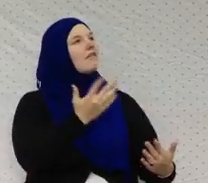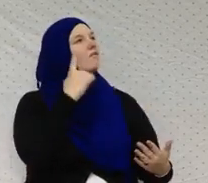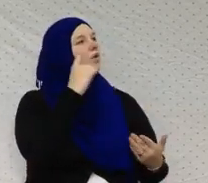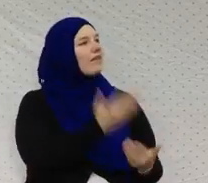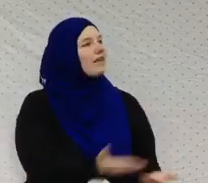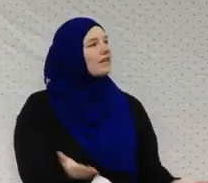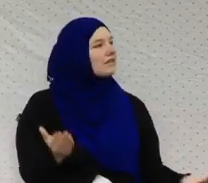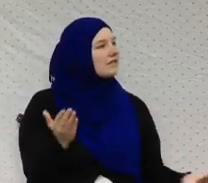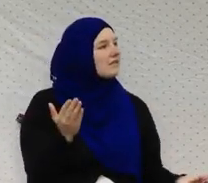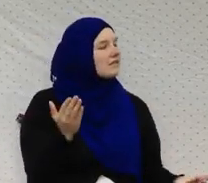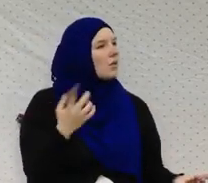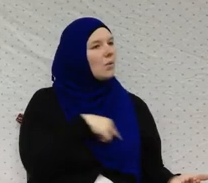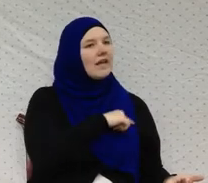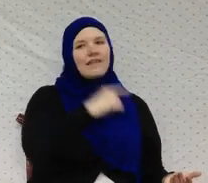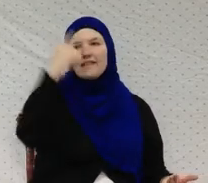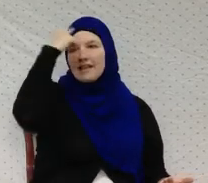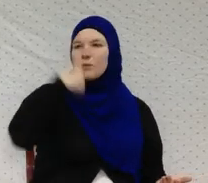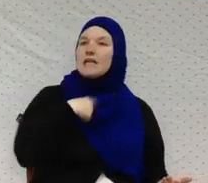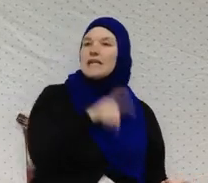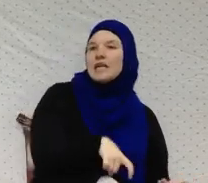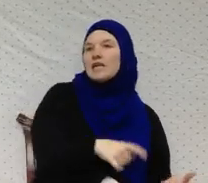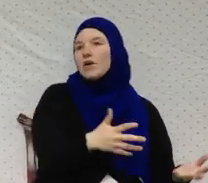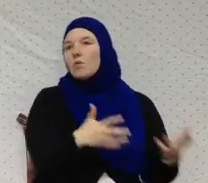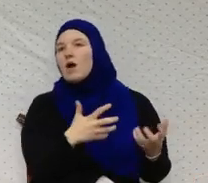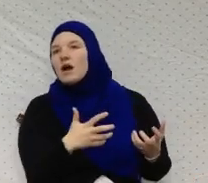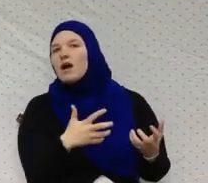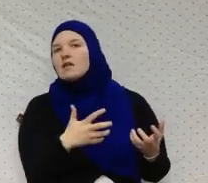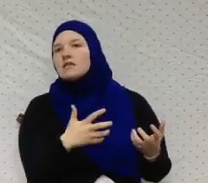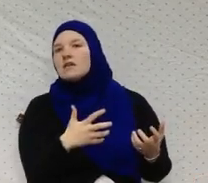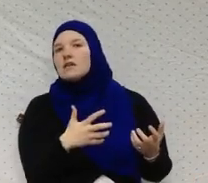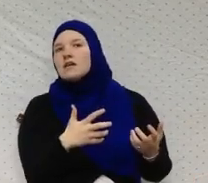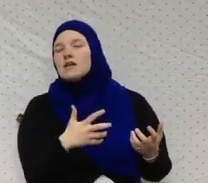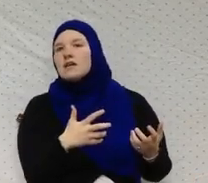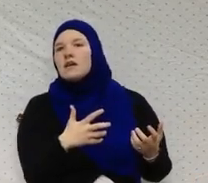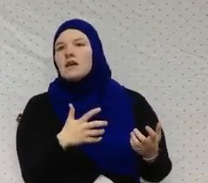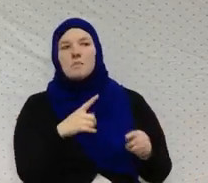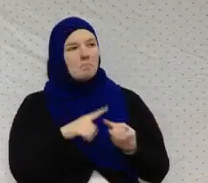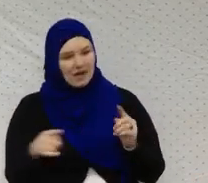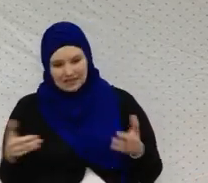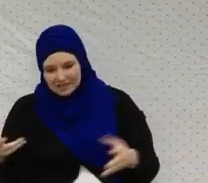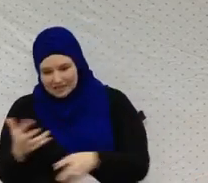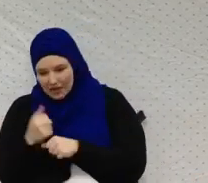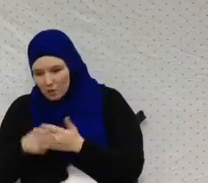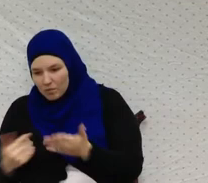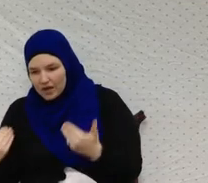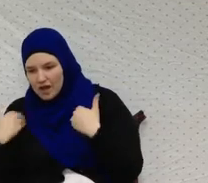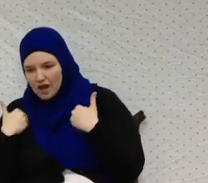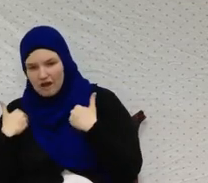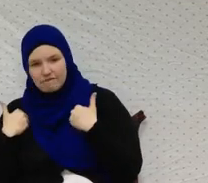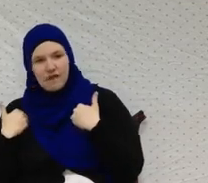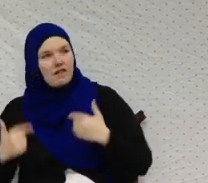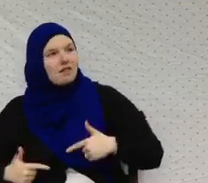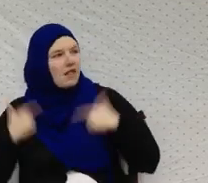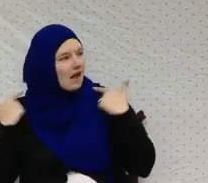grateful for things that we think we need or want. But we take what we have